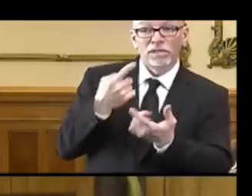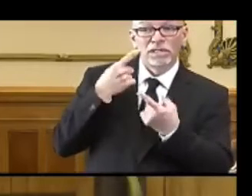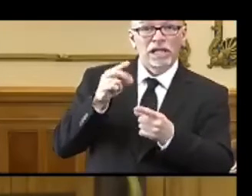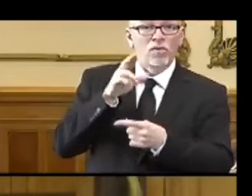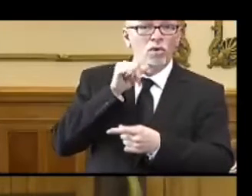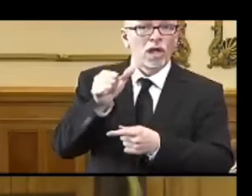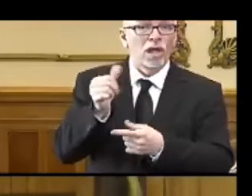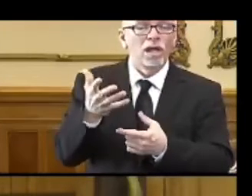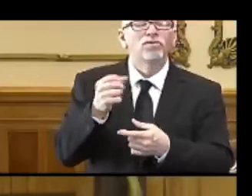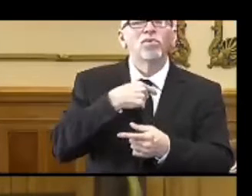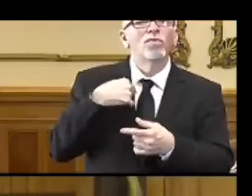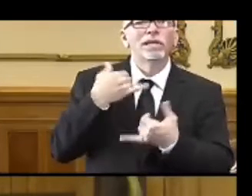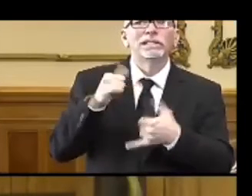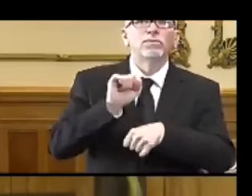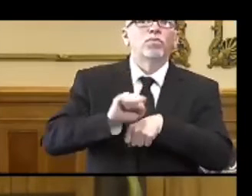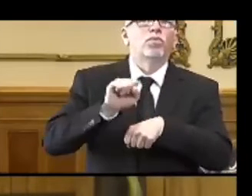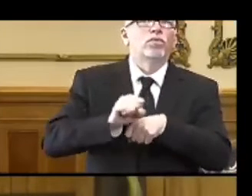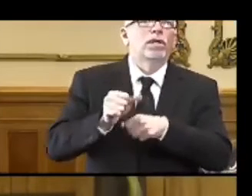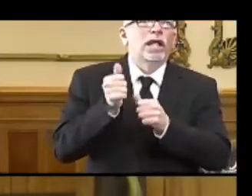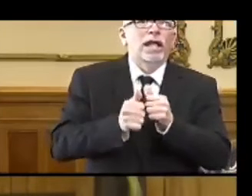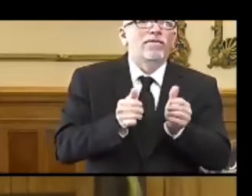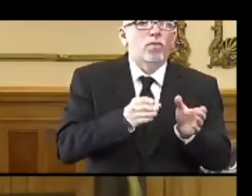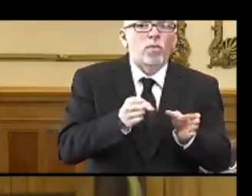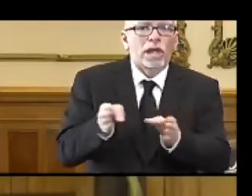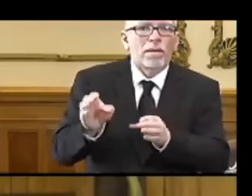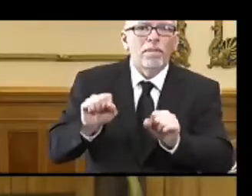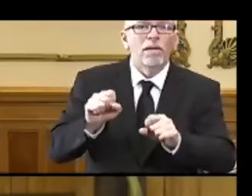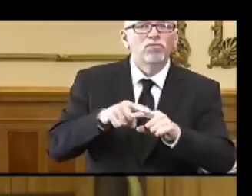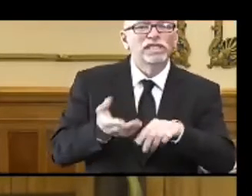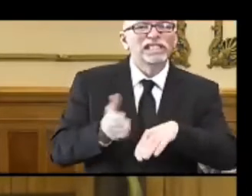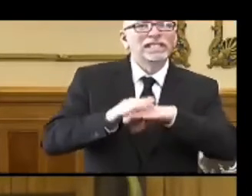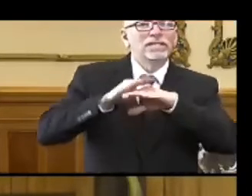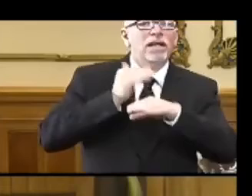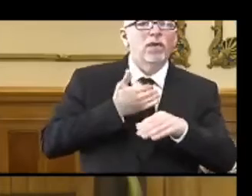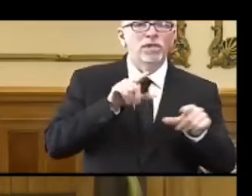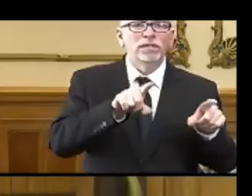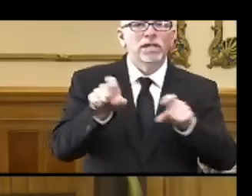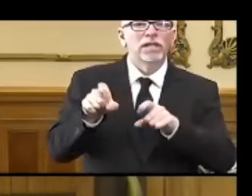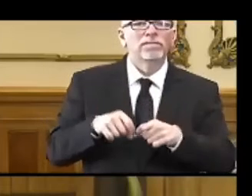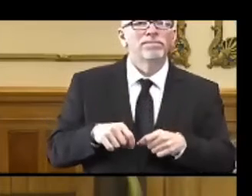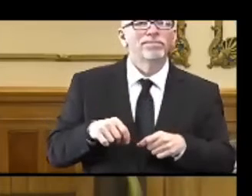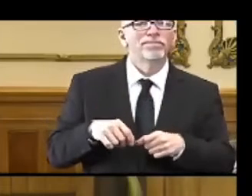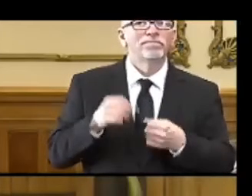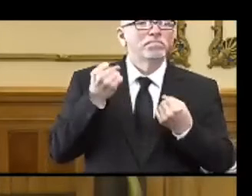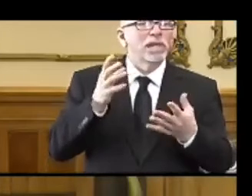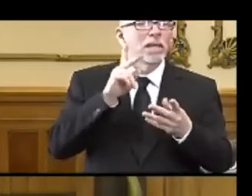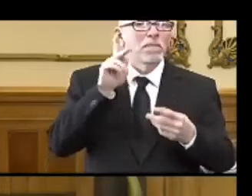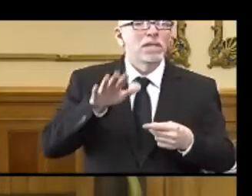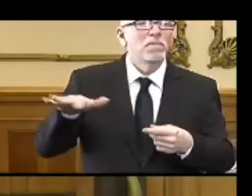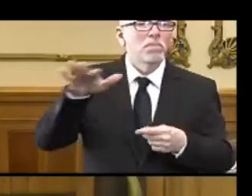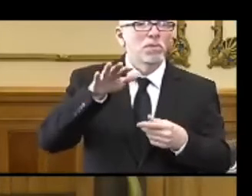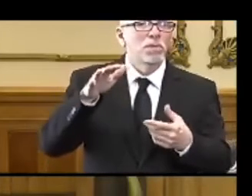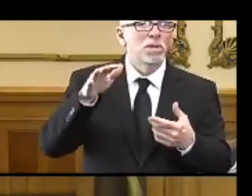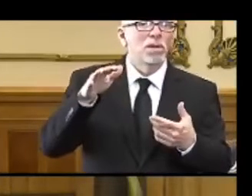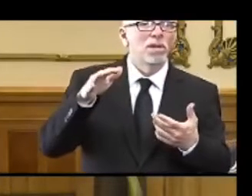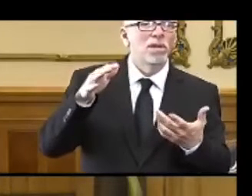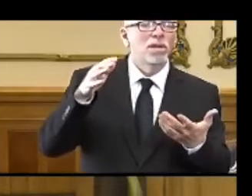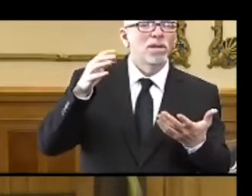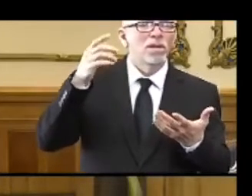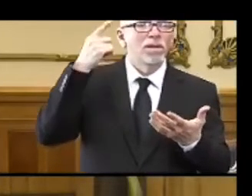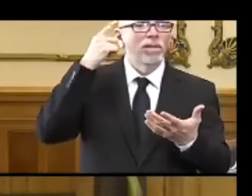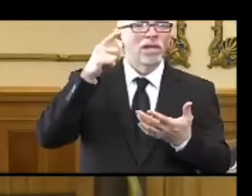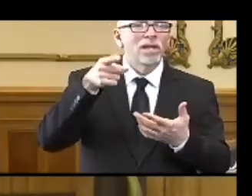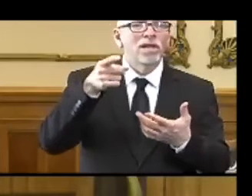So we're working every avenue that I know to increase the testing. I know there's a lot of people that are thinking a lot about immunoglobulin